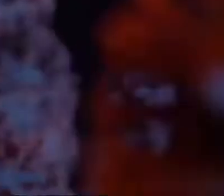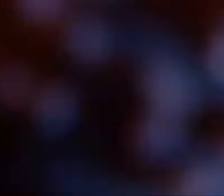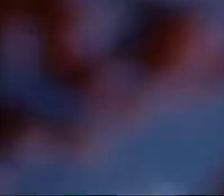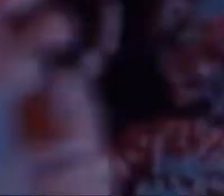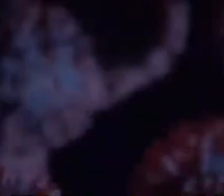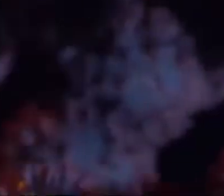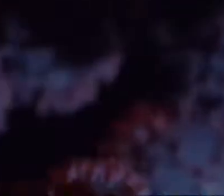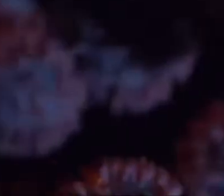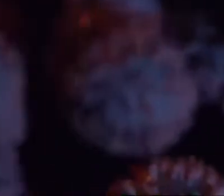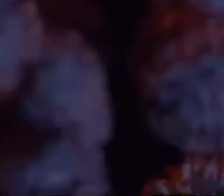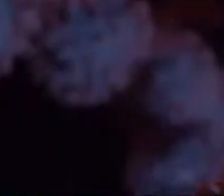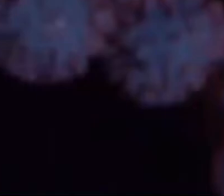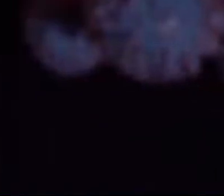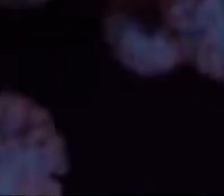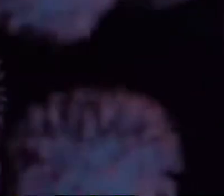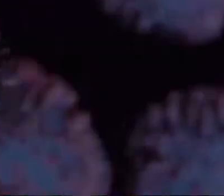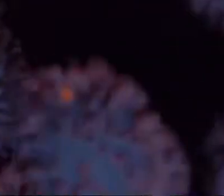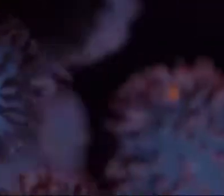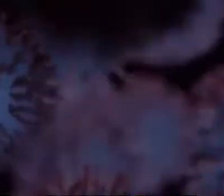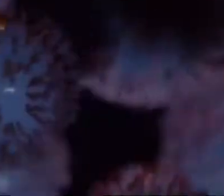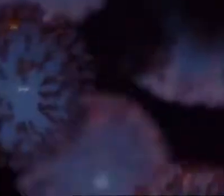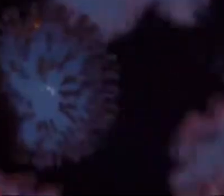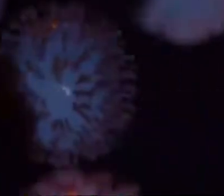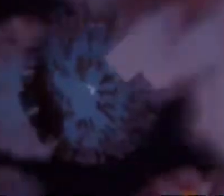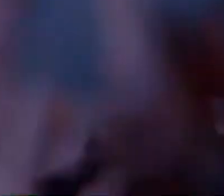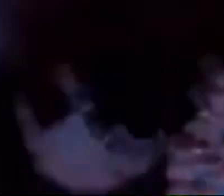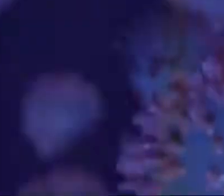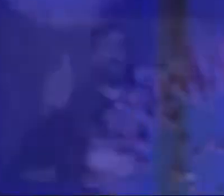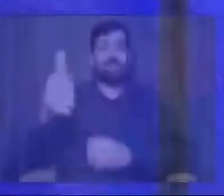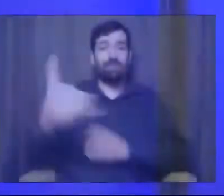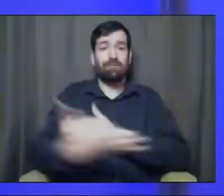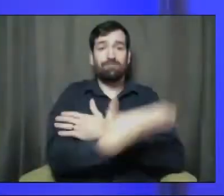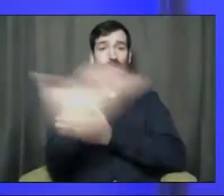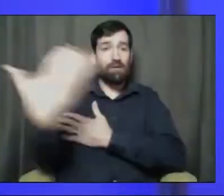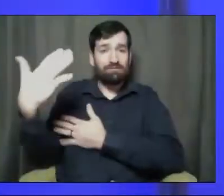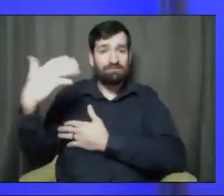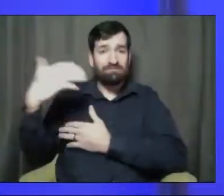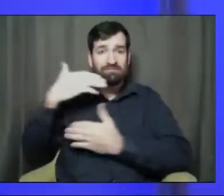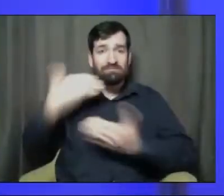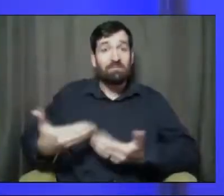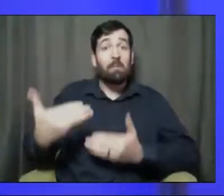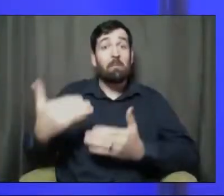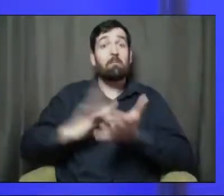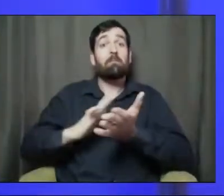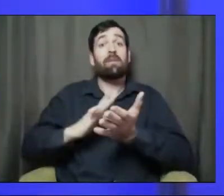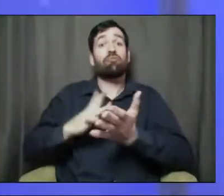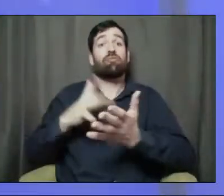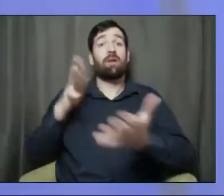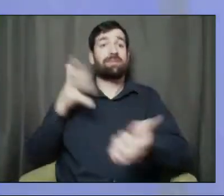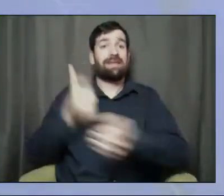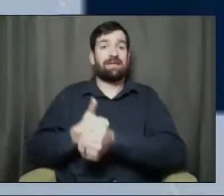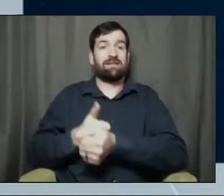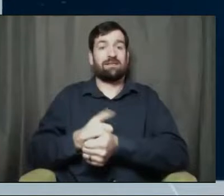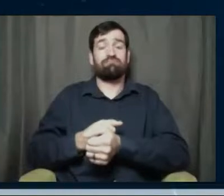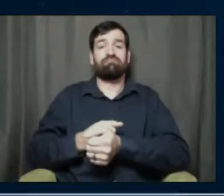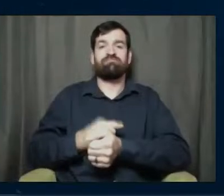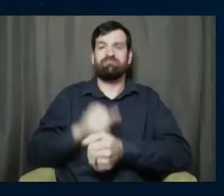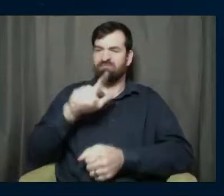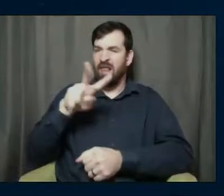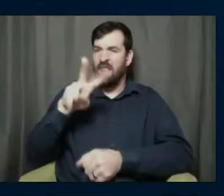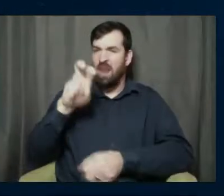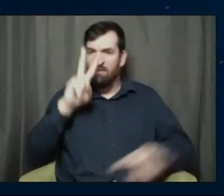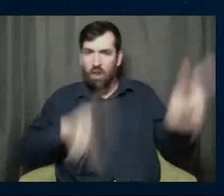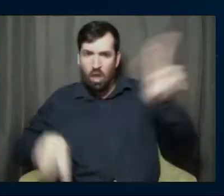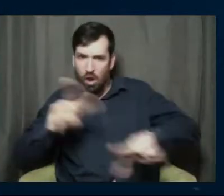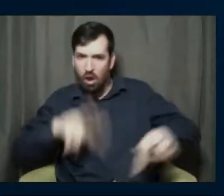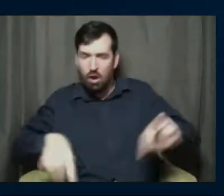Good morning, everyone. It is Thursday, March 10th. Welcome into the Morning Medical Update. We are taking a live look this morning out at Mount